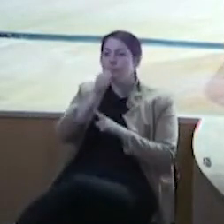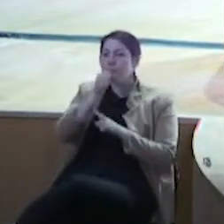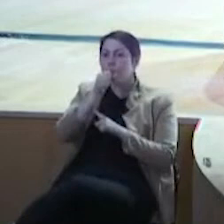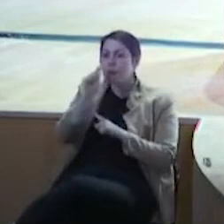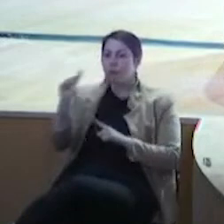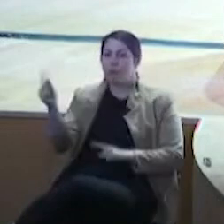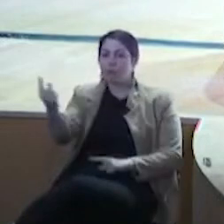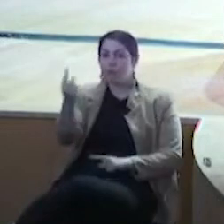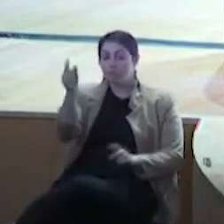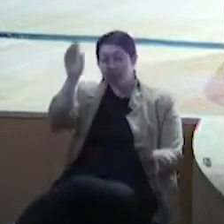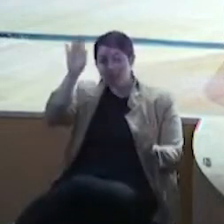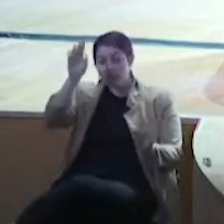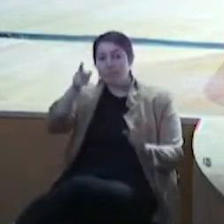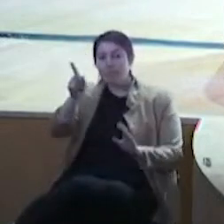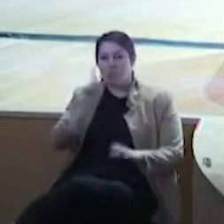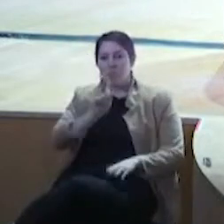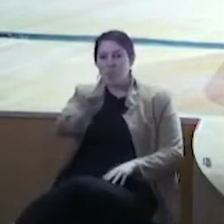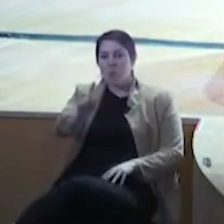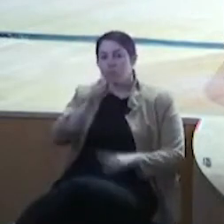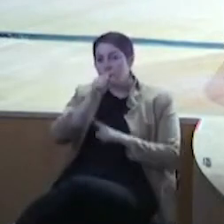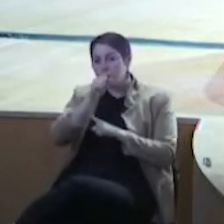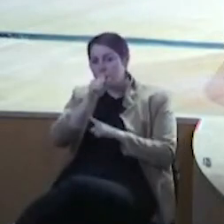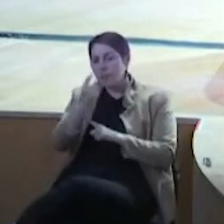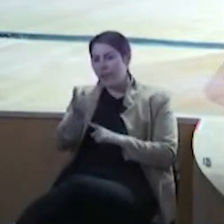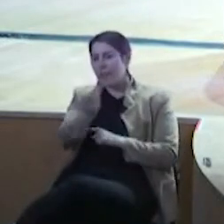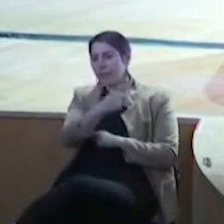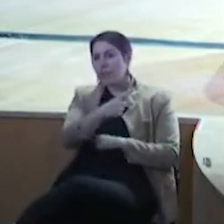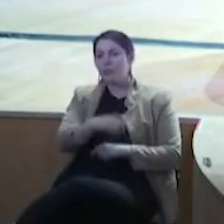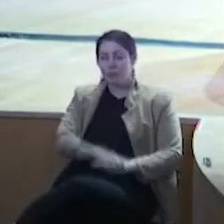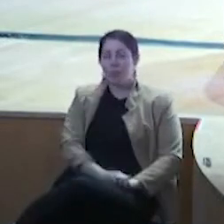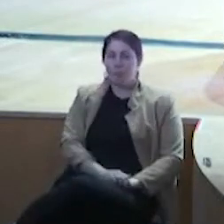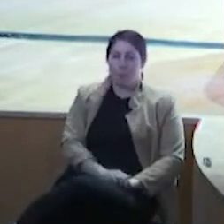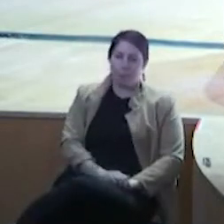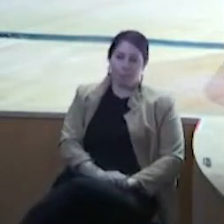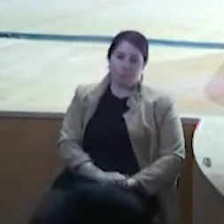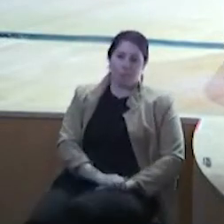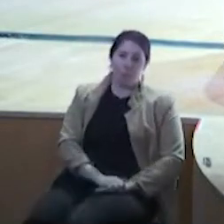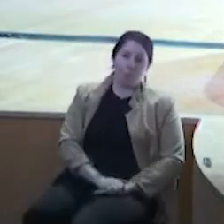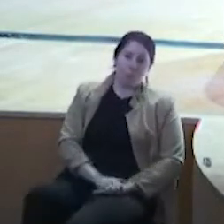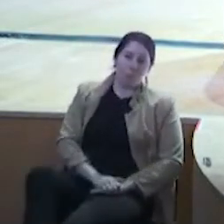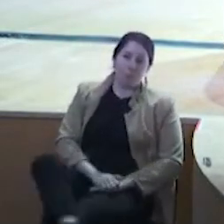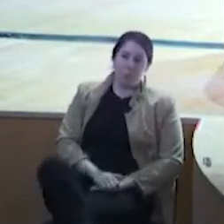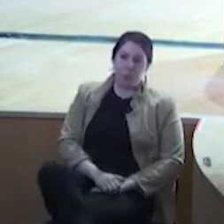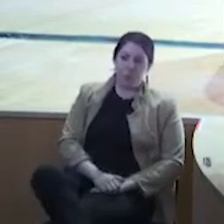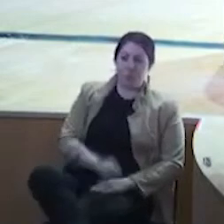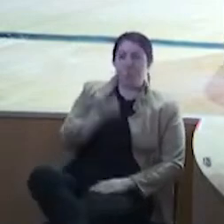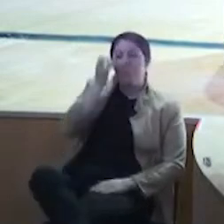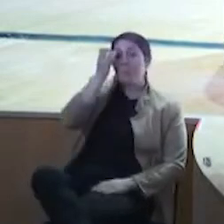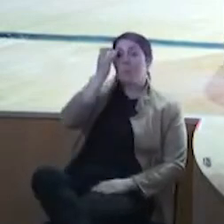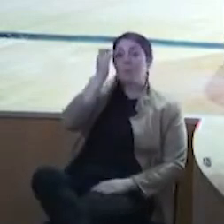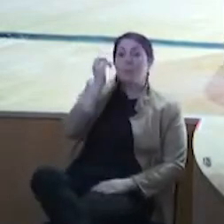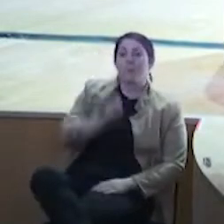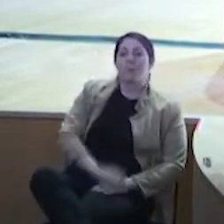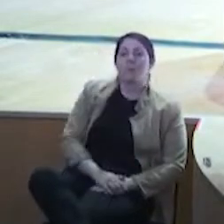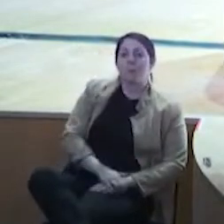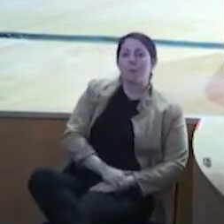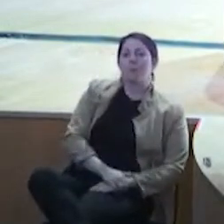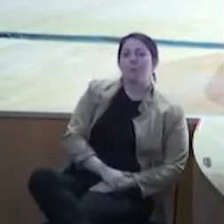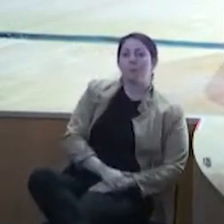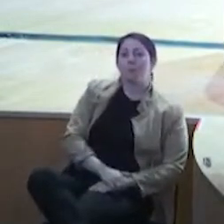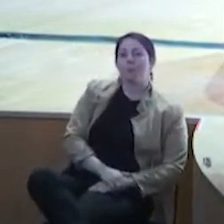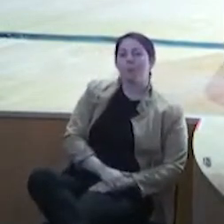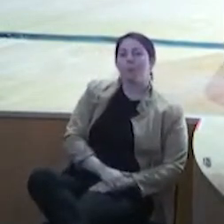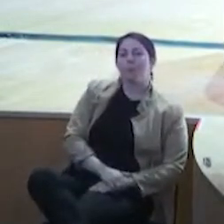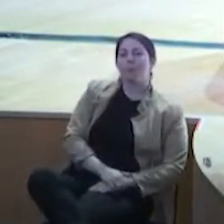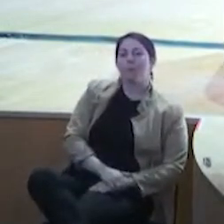hand. And Jay will be, you can ask a question, please use the microphone. And if you have a particular person you want to ask, direct the question to them. Thank